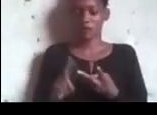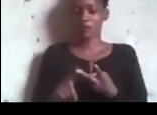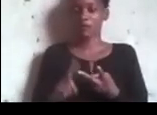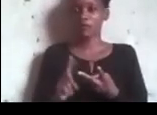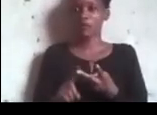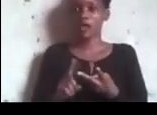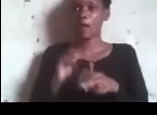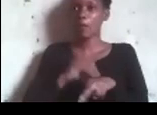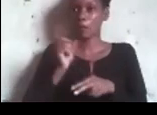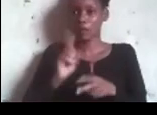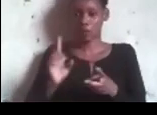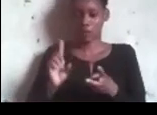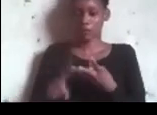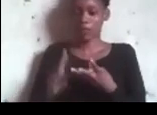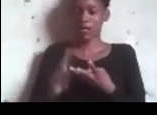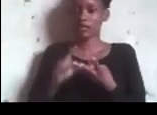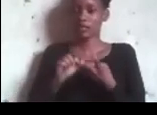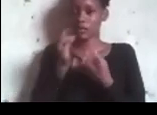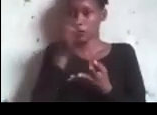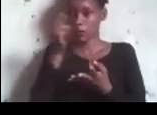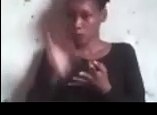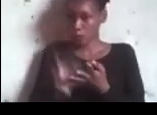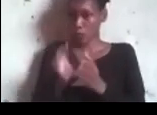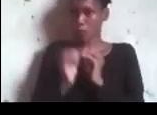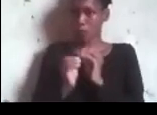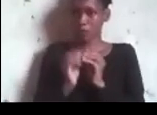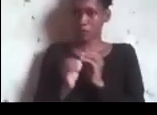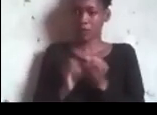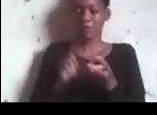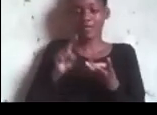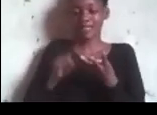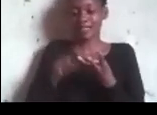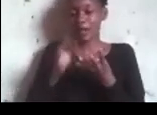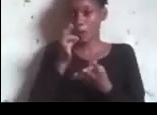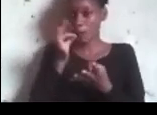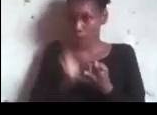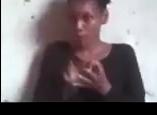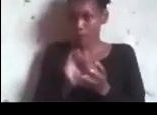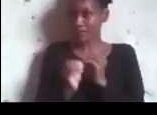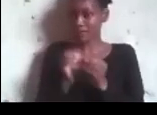amendment, and how I think they are problematic at the moment.